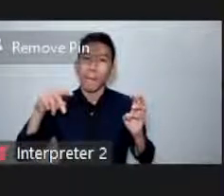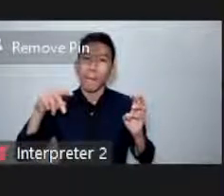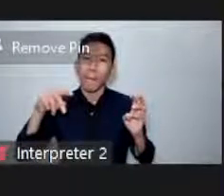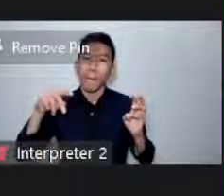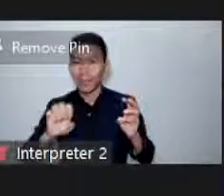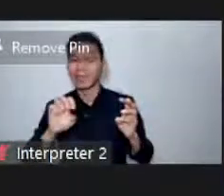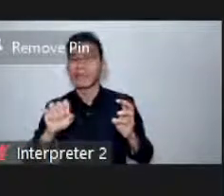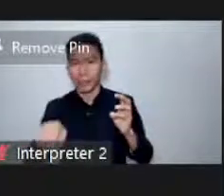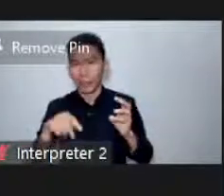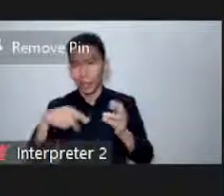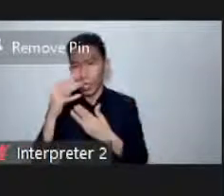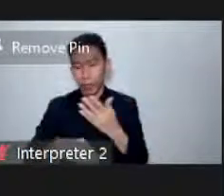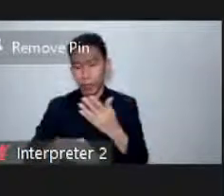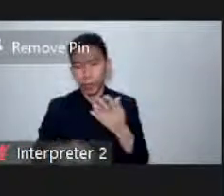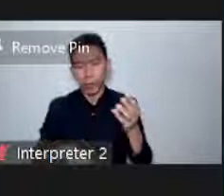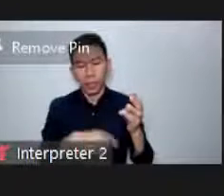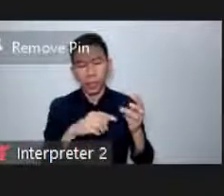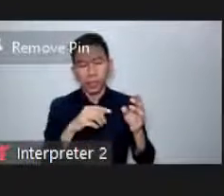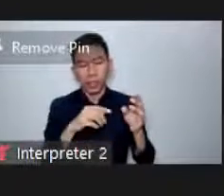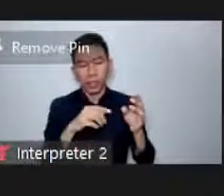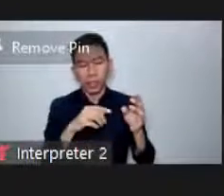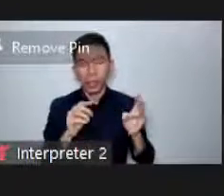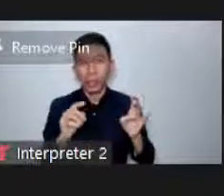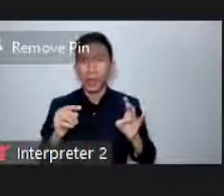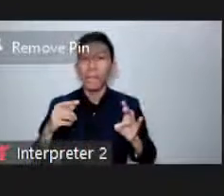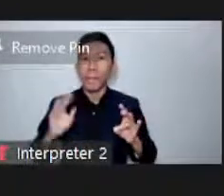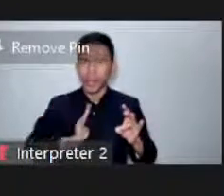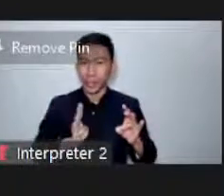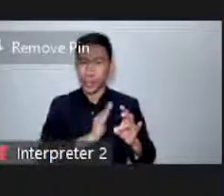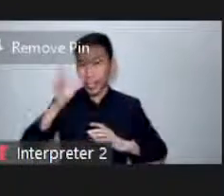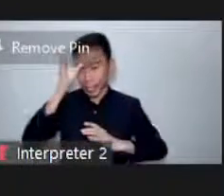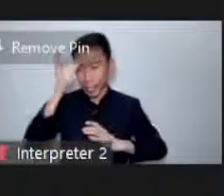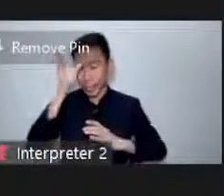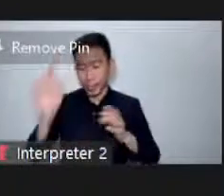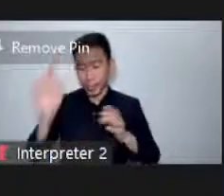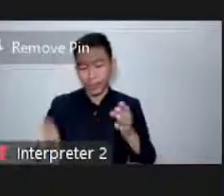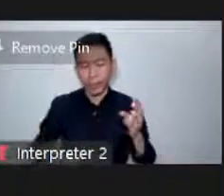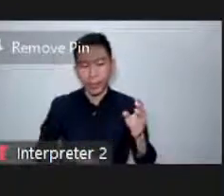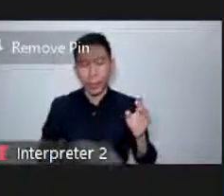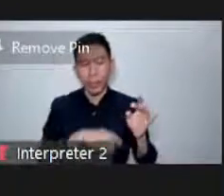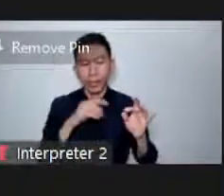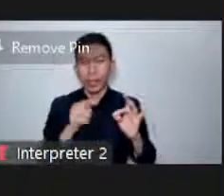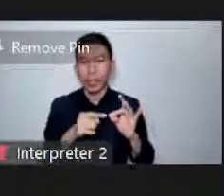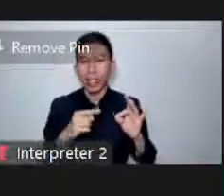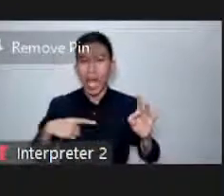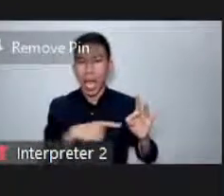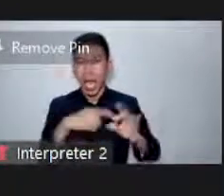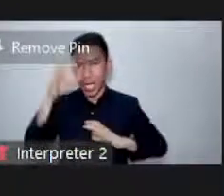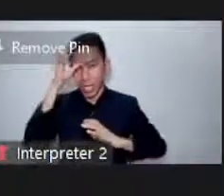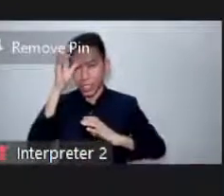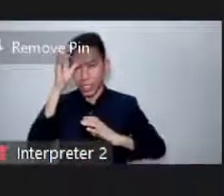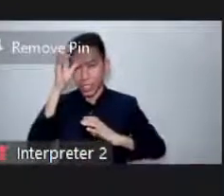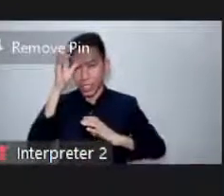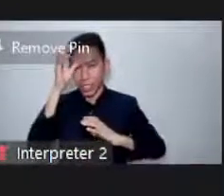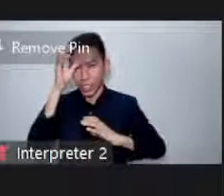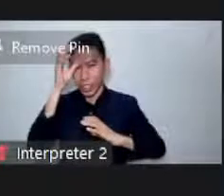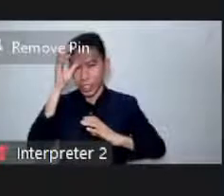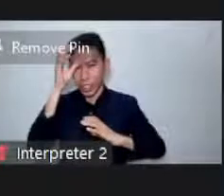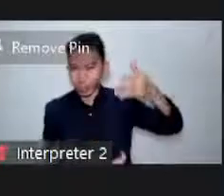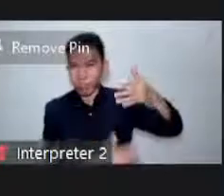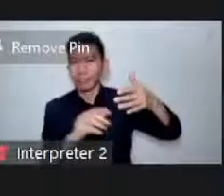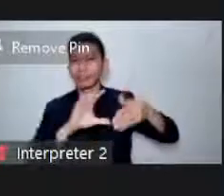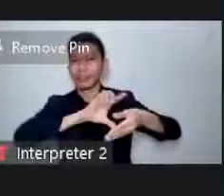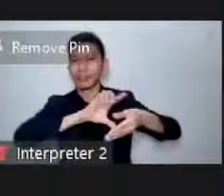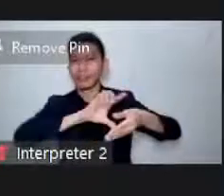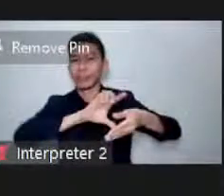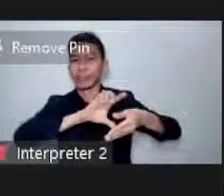breast cancer control, and TWG for the control of lung cancer and its risk factors. The